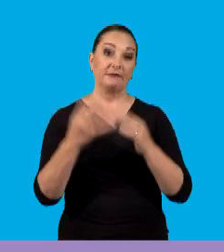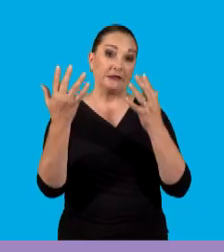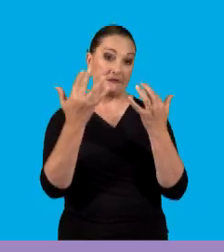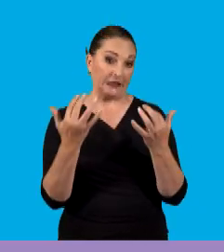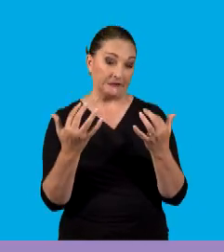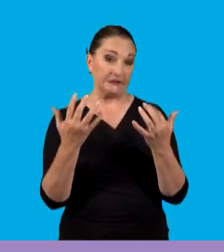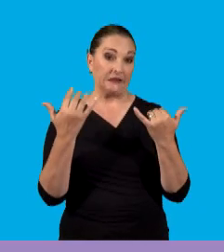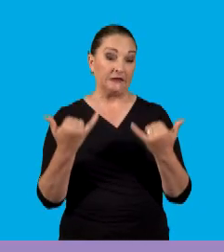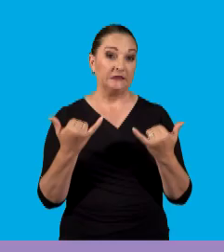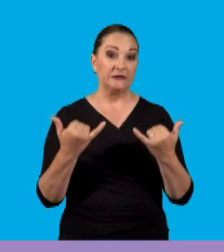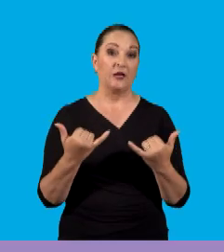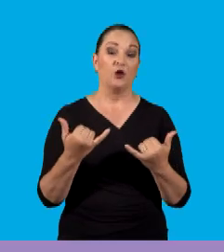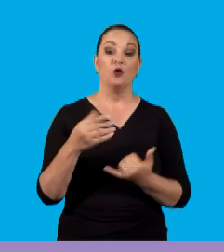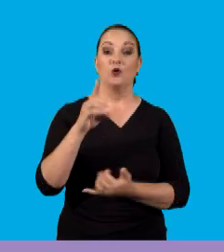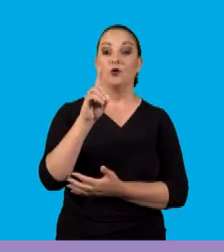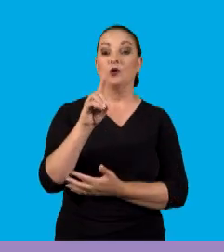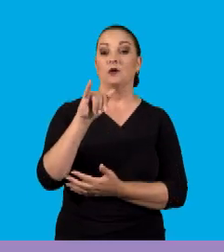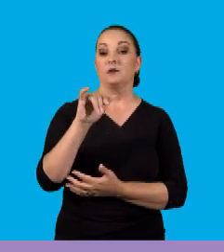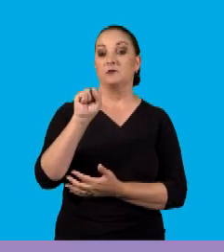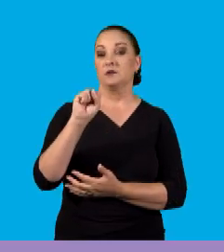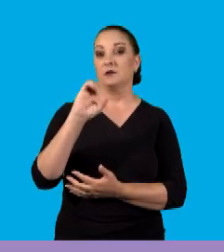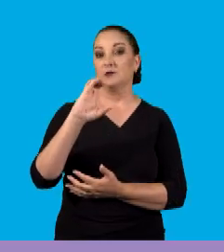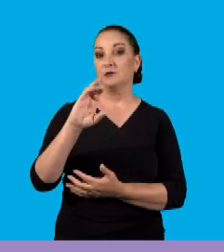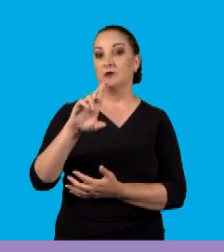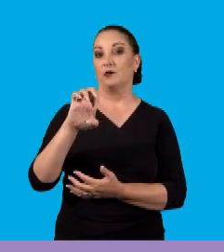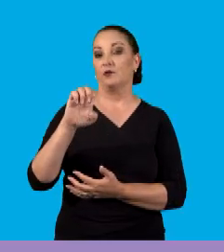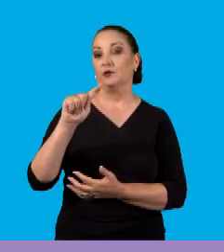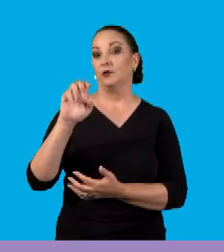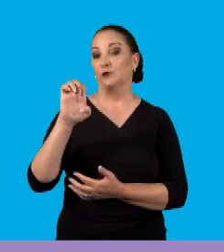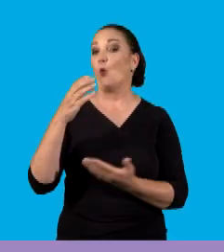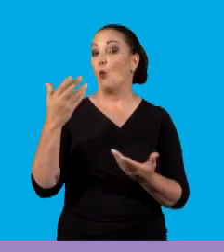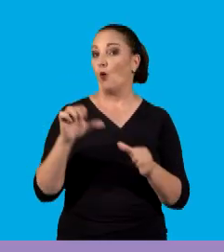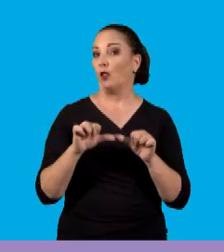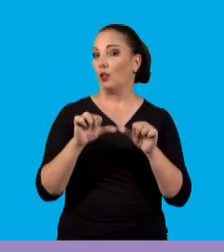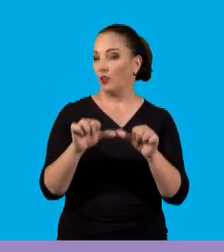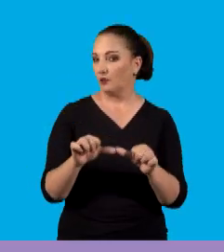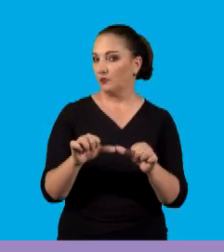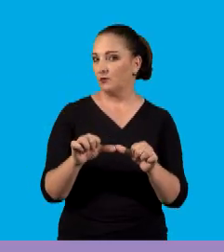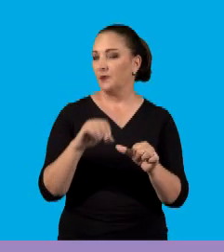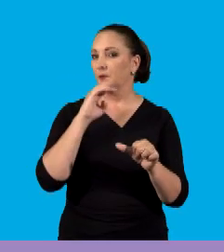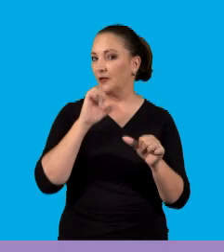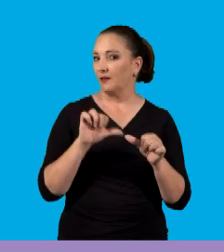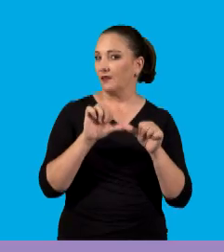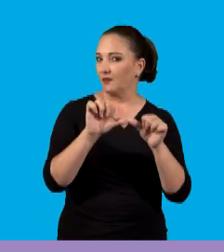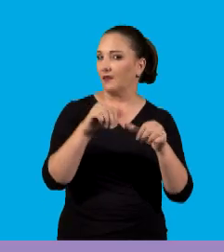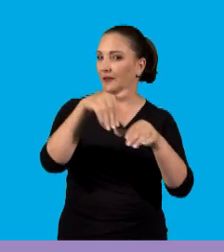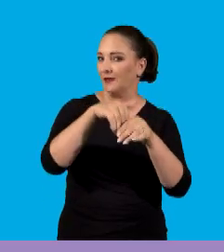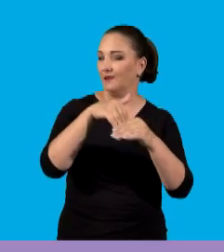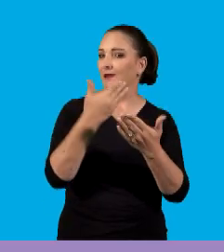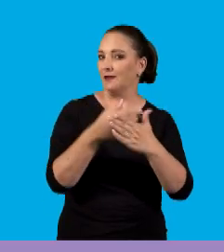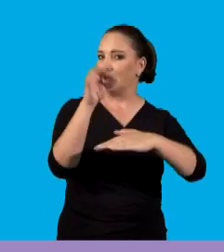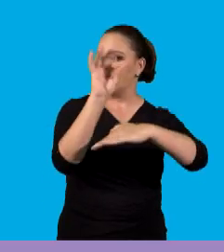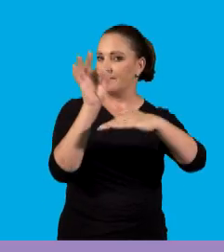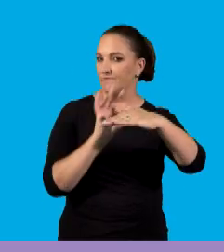data discrete or continuous? Now, continuous means it may consist of fractions, and discrete